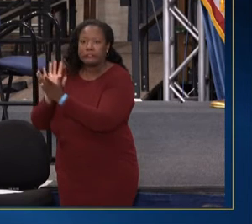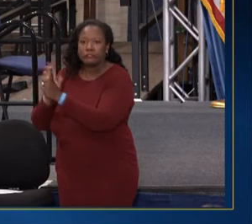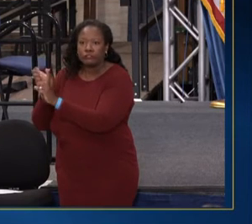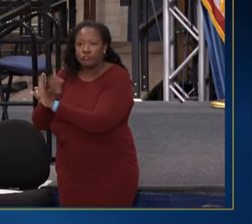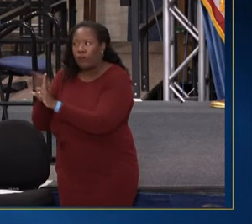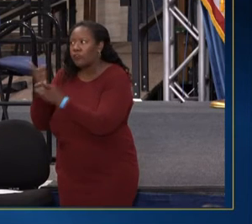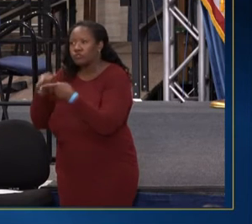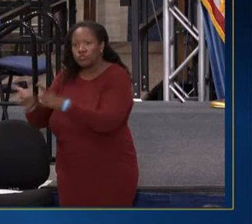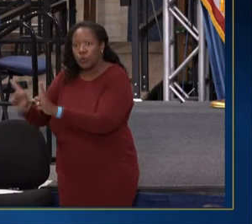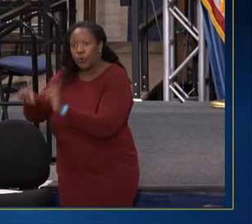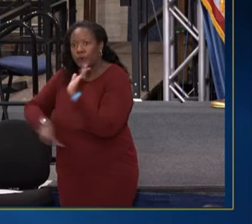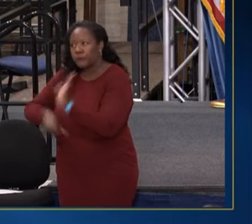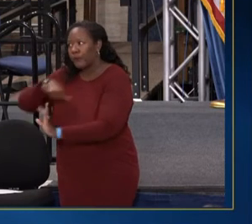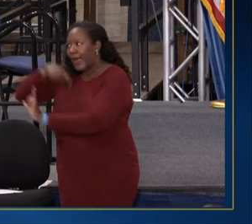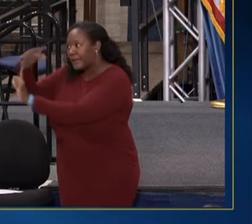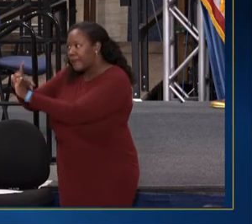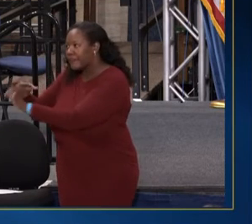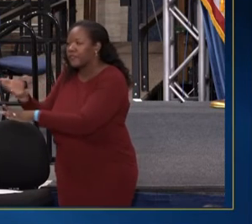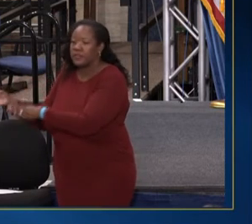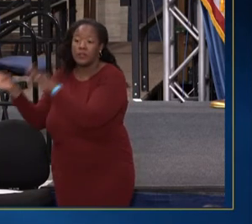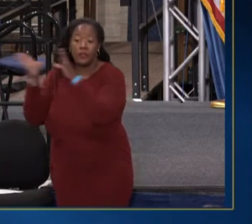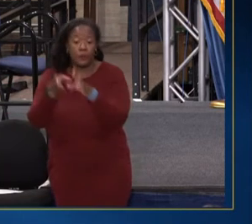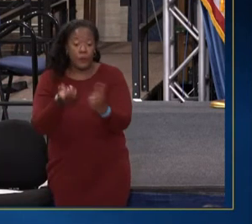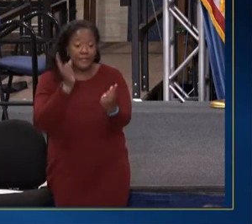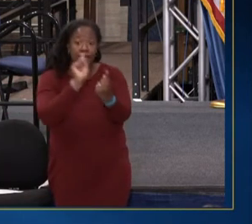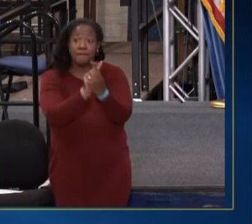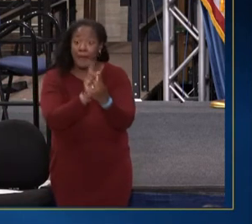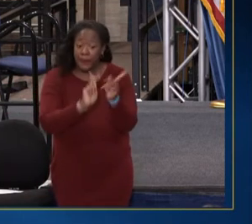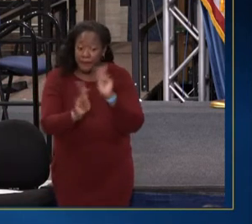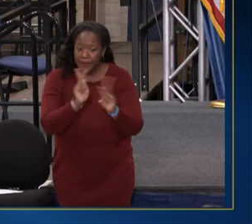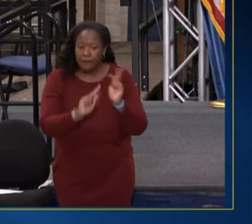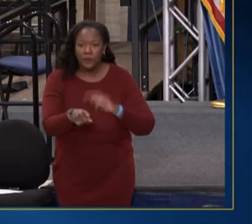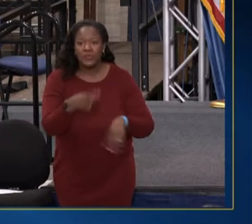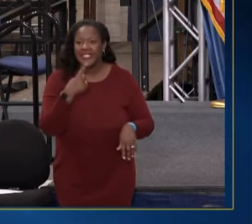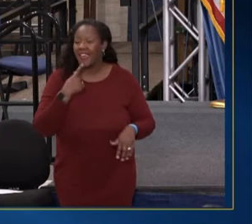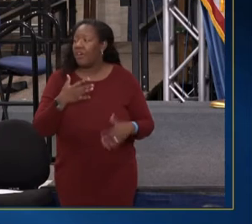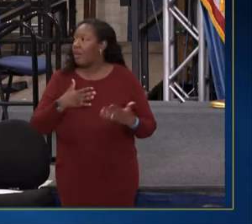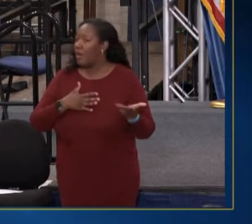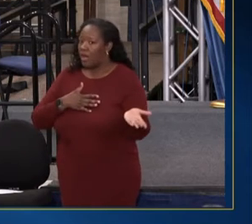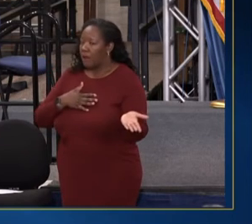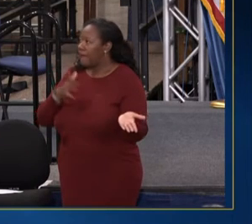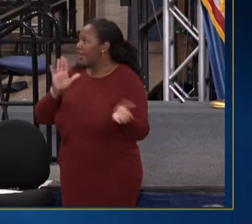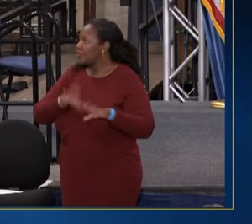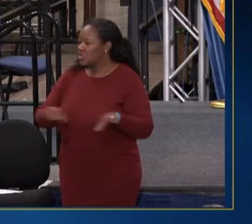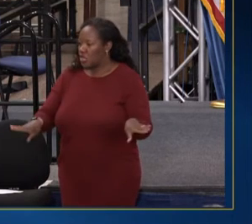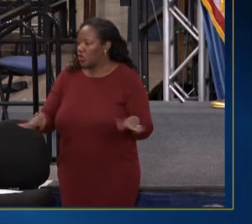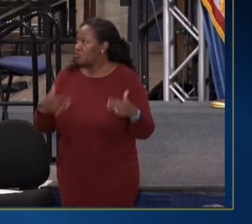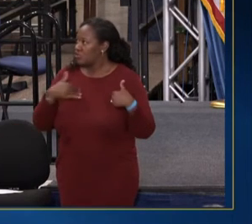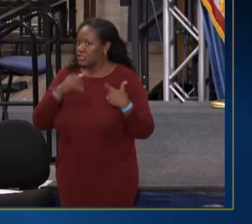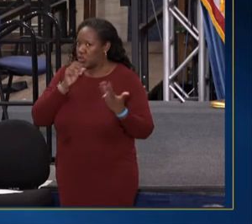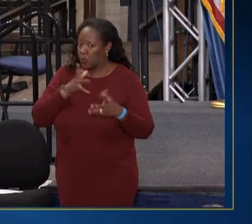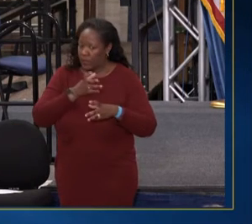met with those who are seeing their children denied the gender-affirming care that they need.